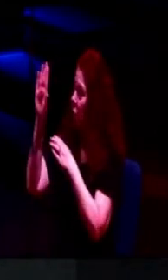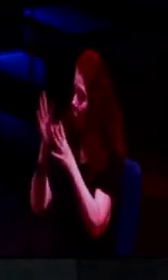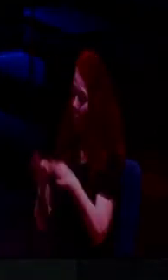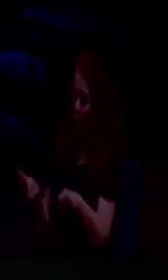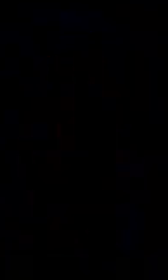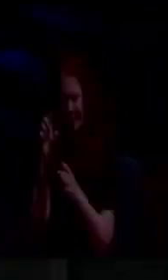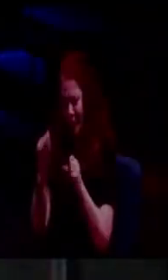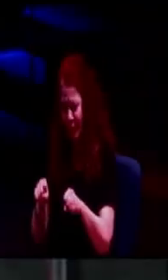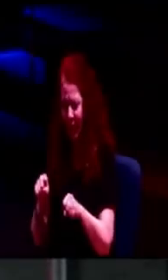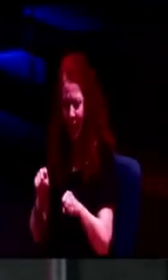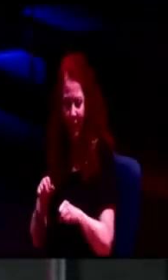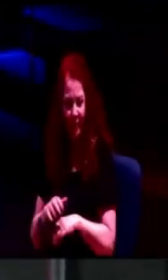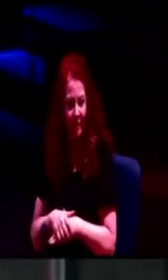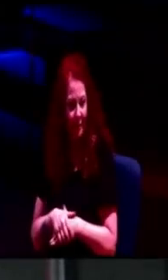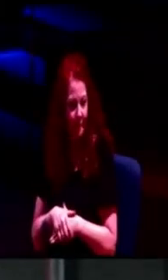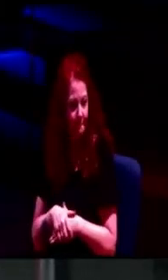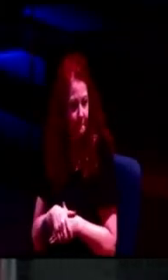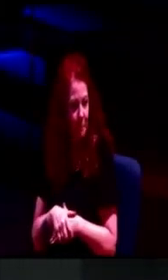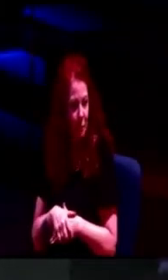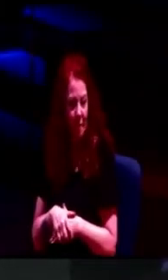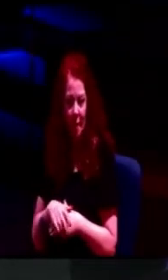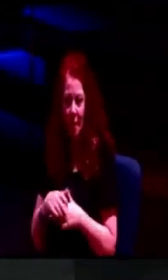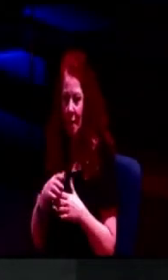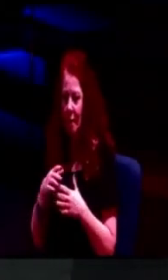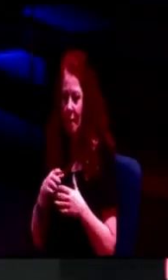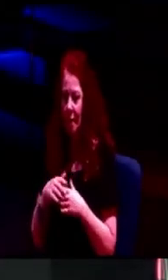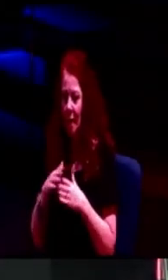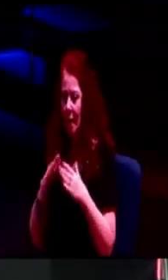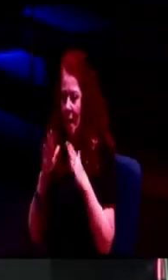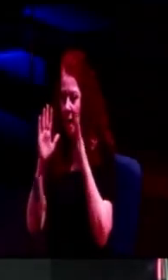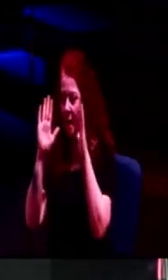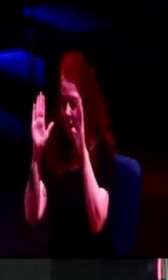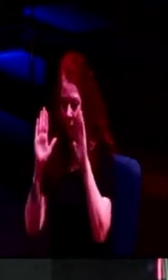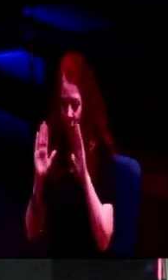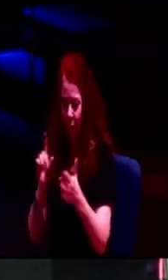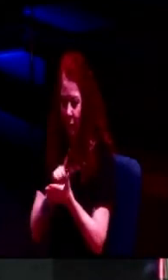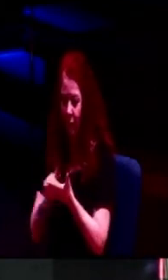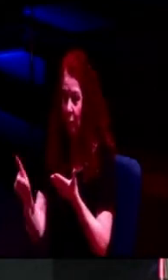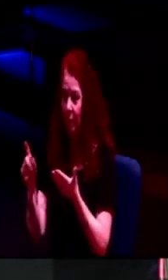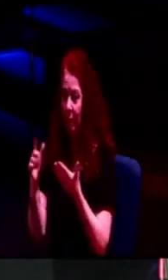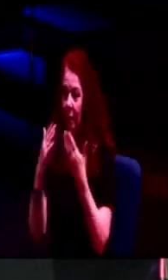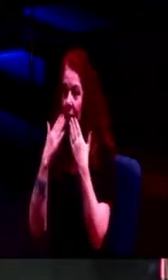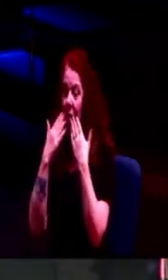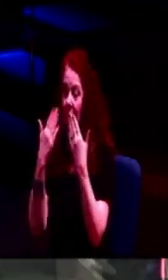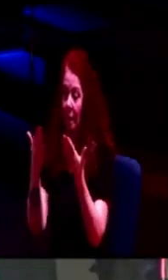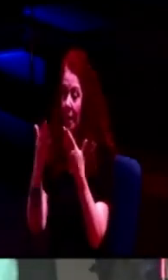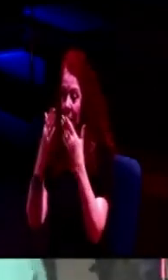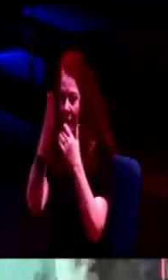pray, amen. Hey, thank you for being here. Have a great week. Happy Mother's Day. God bless.